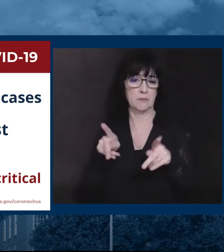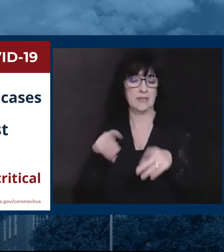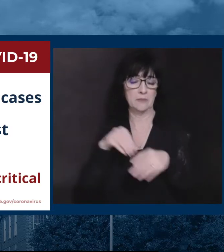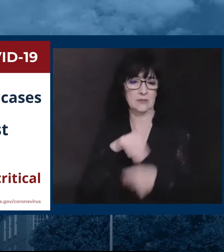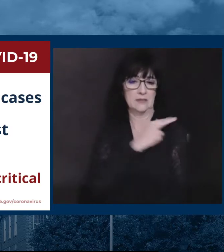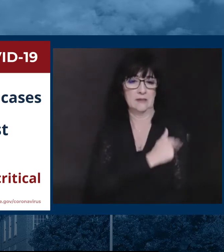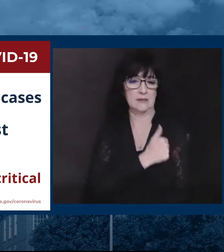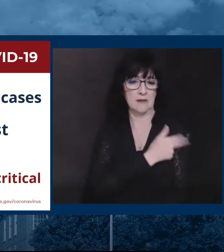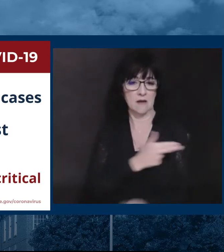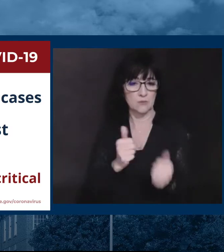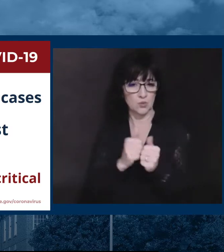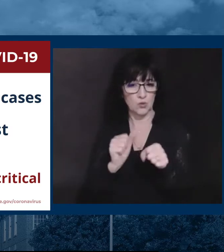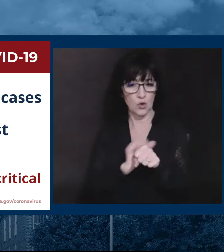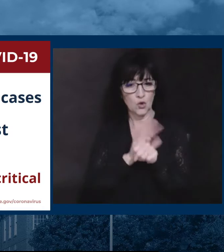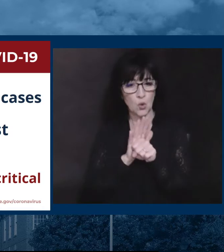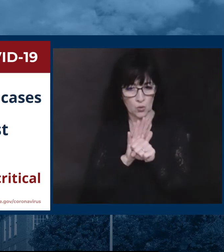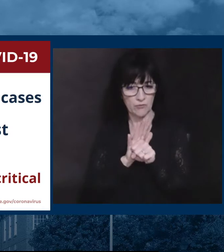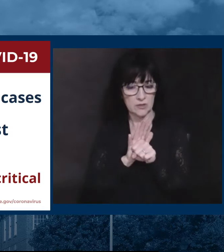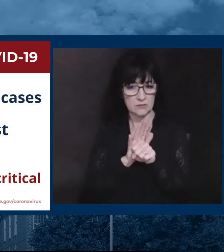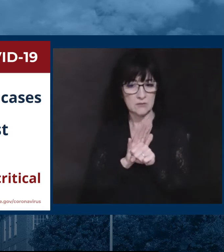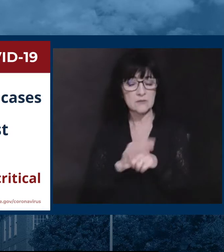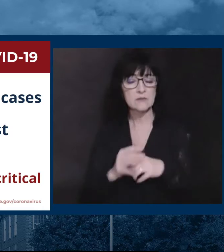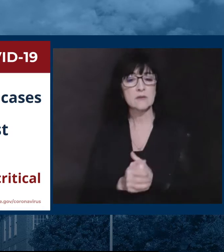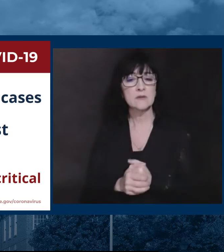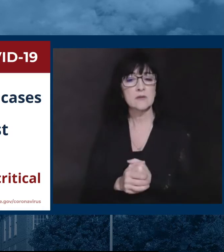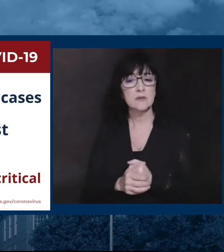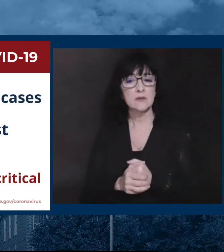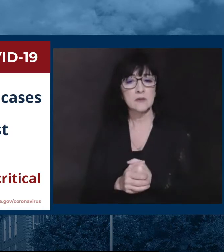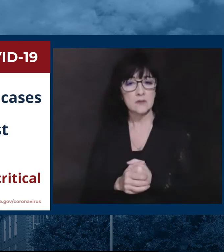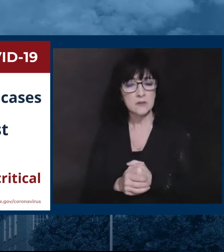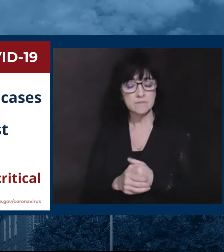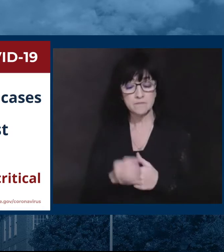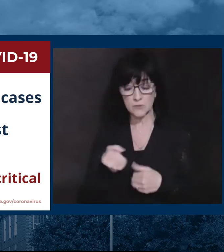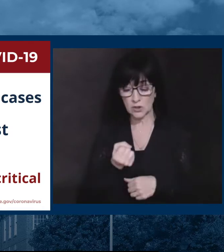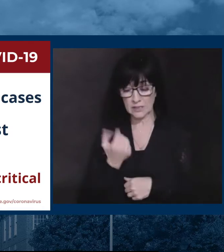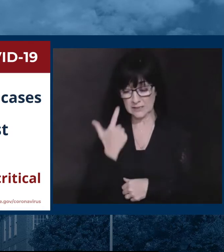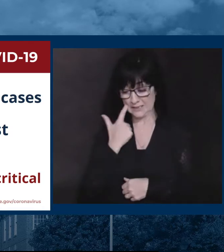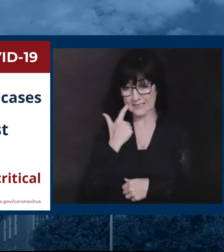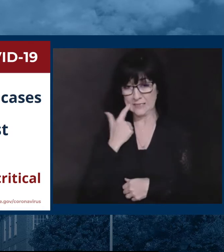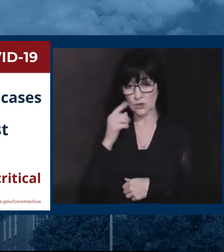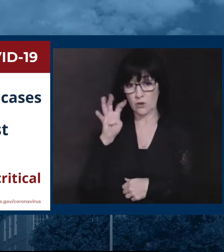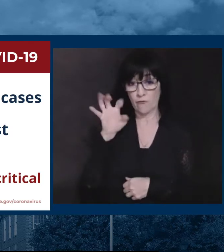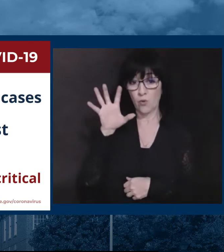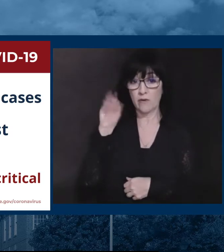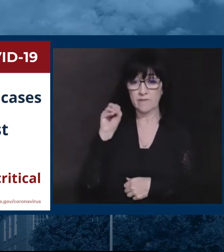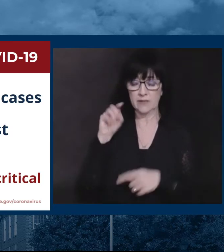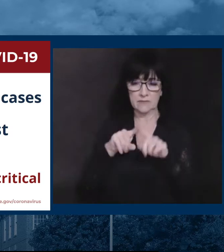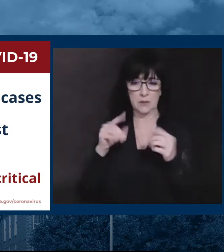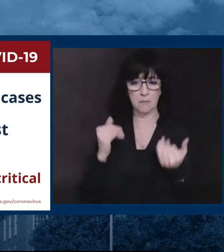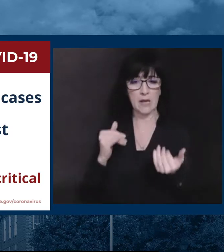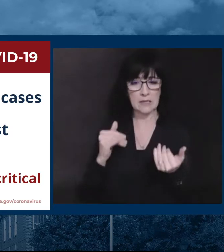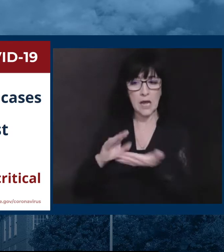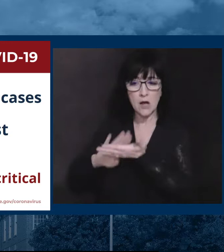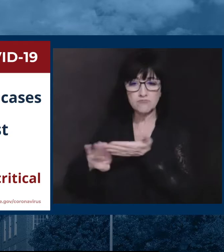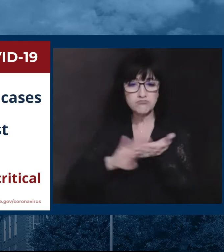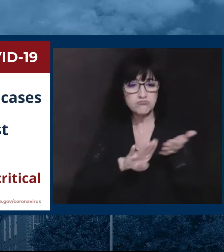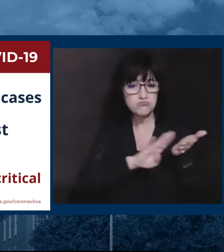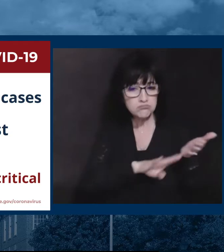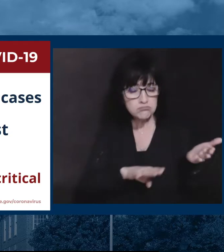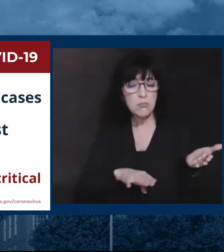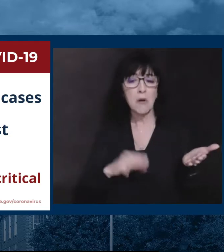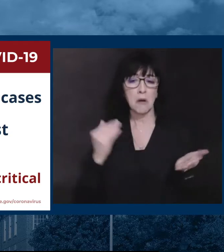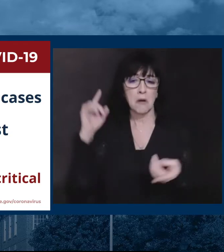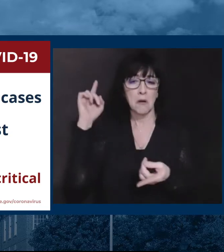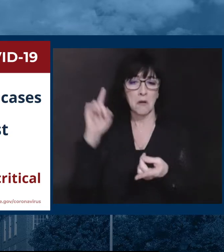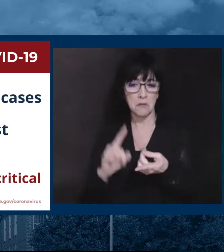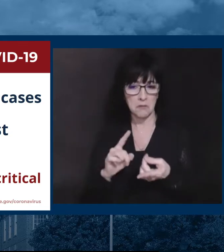about a week ago at over 450, and hopefully we'll be able to flatten that out and not have another